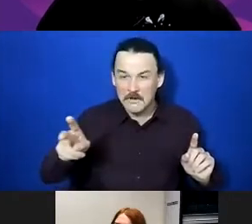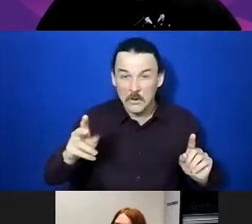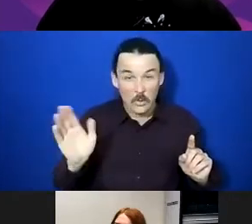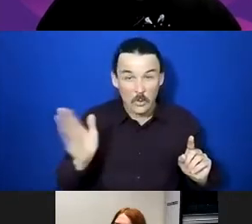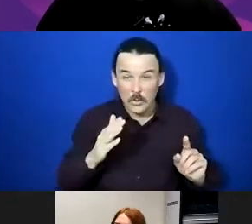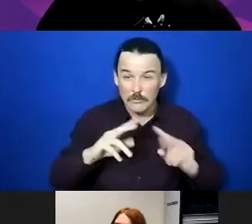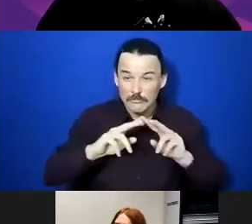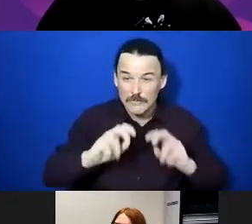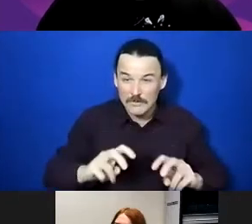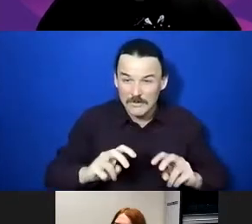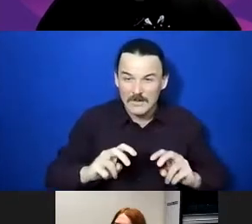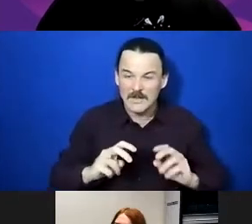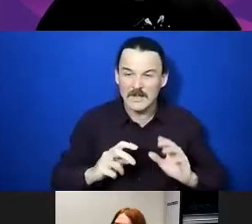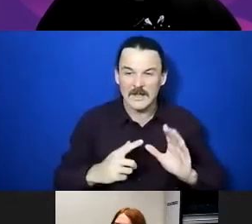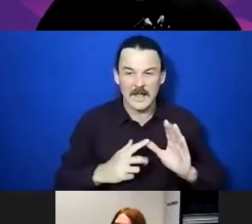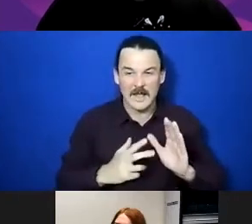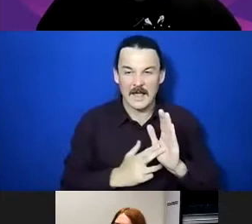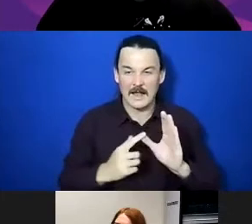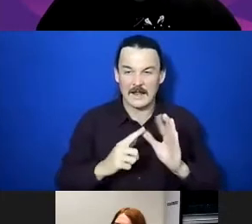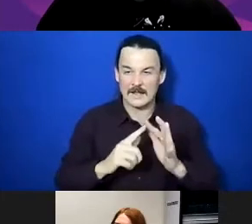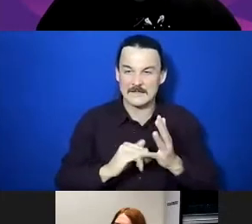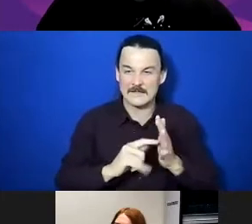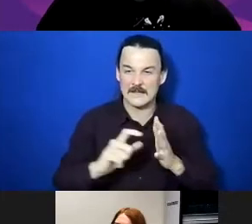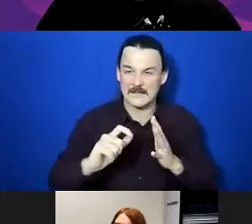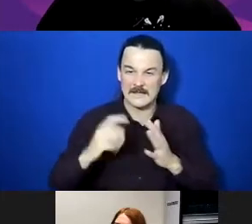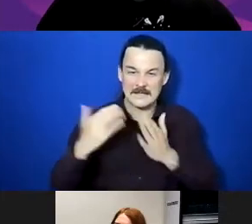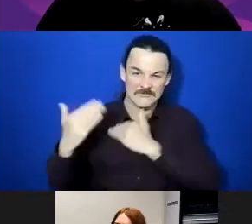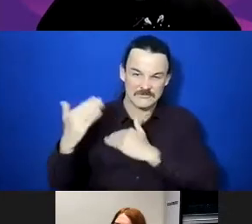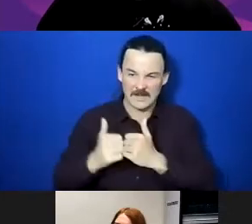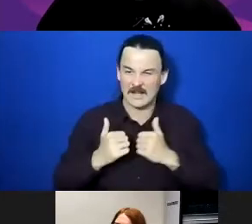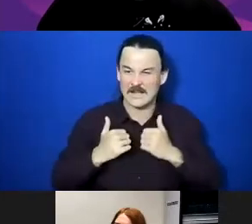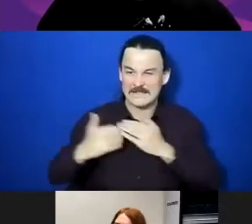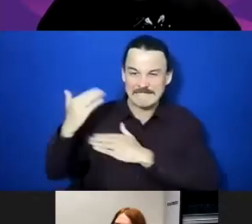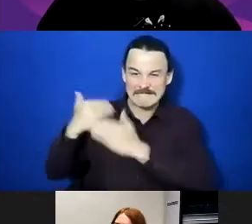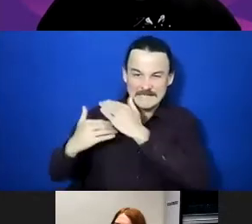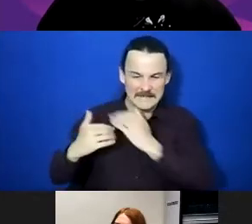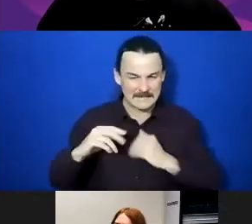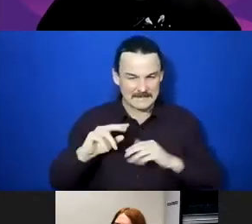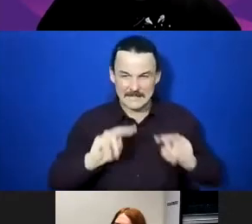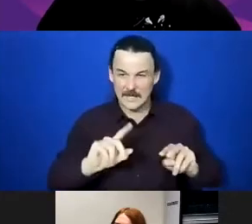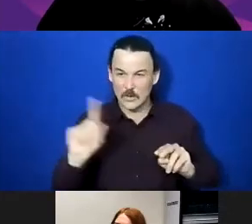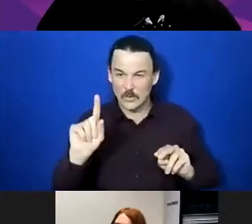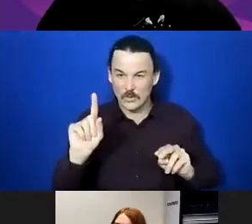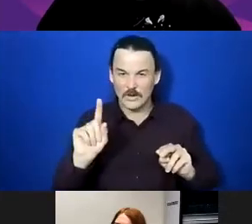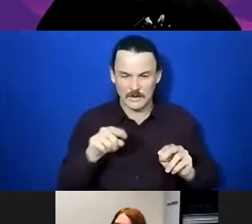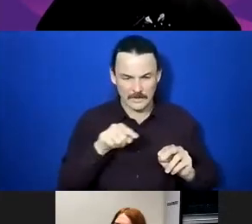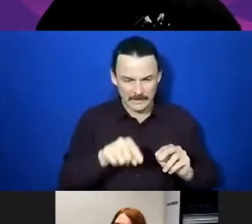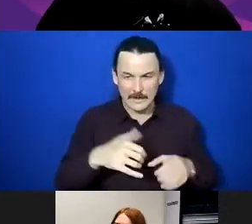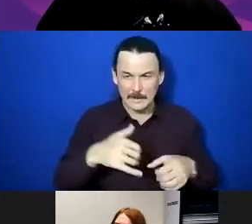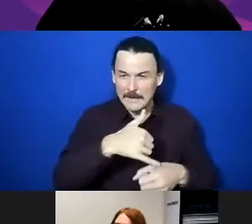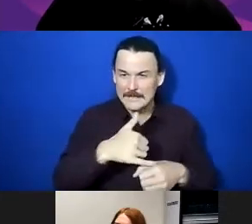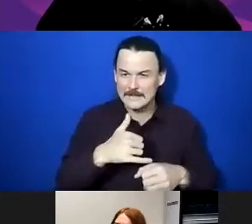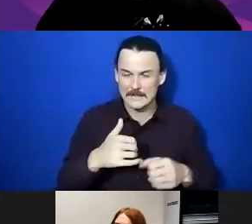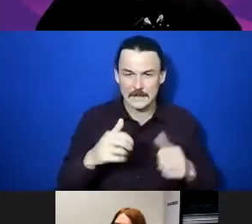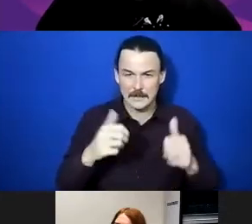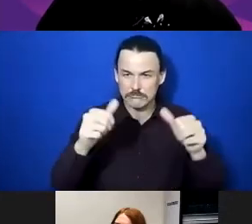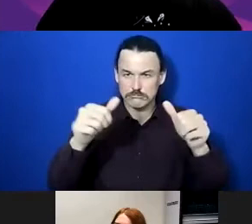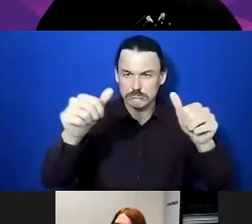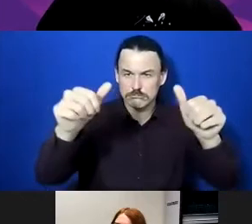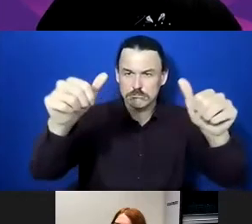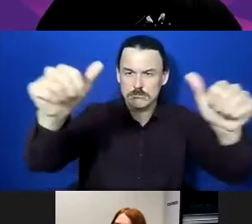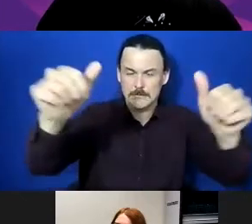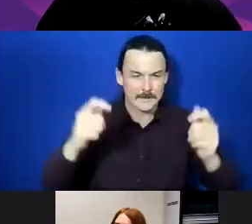I came across was championing a narrative of progression and one of celebration. More